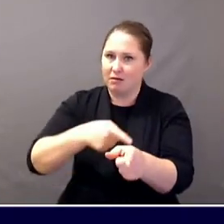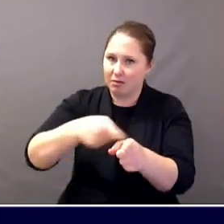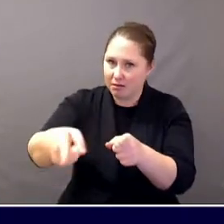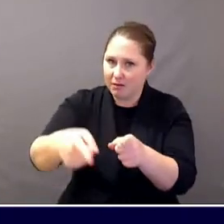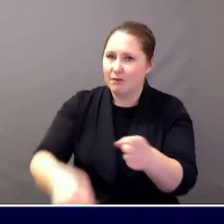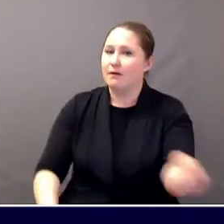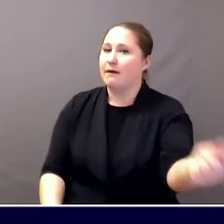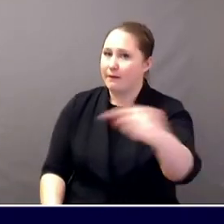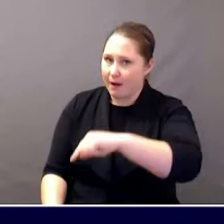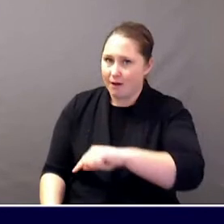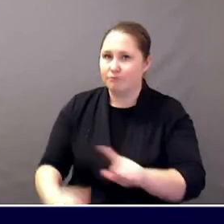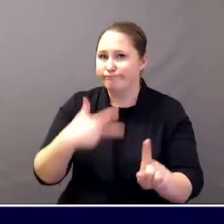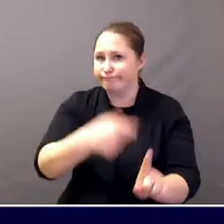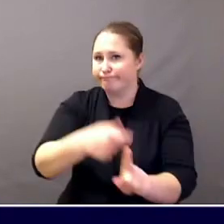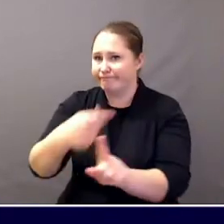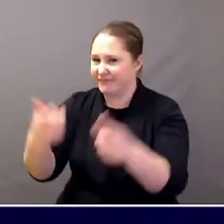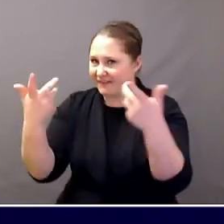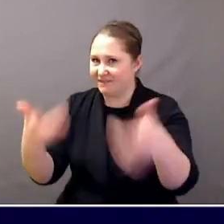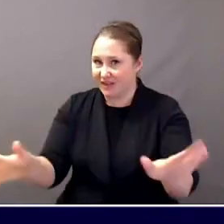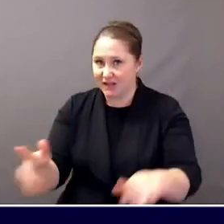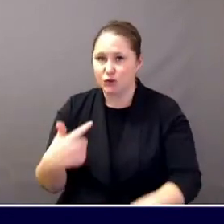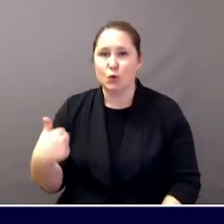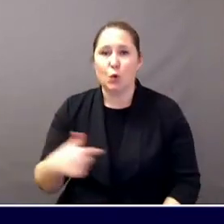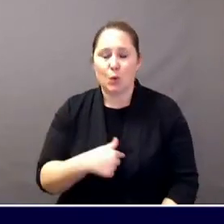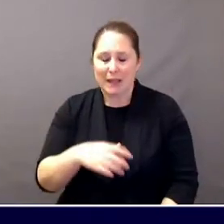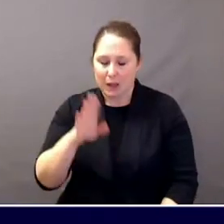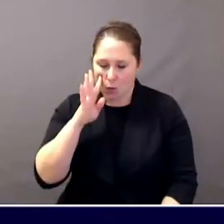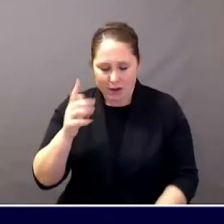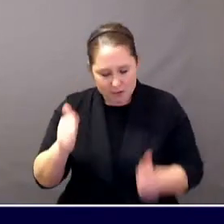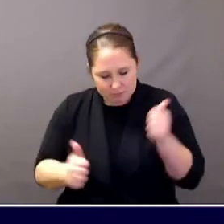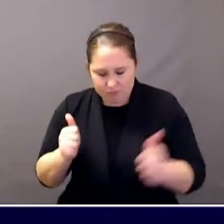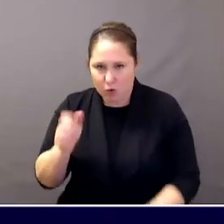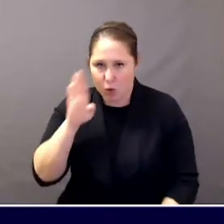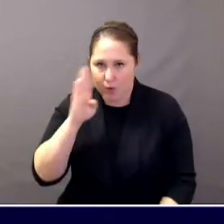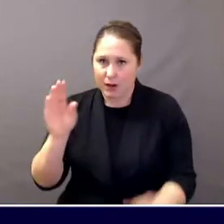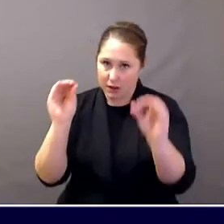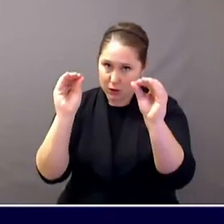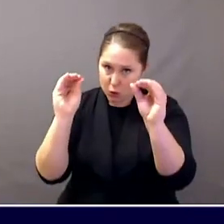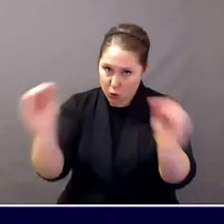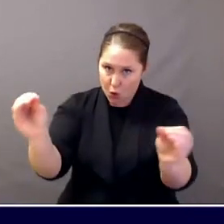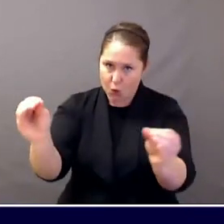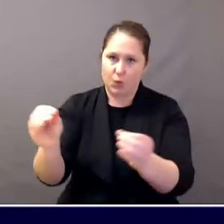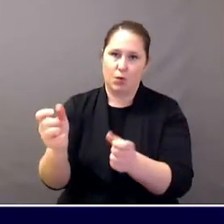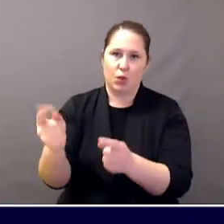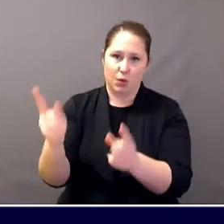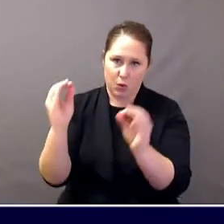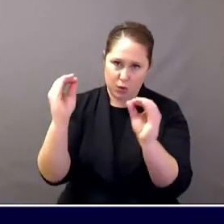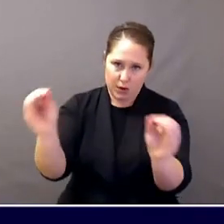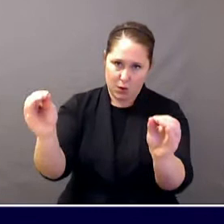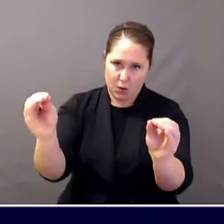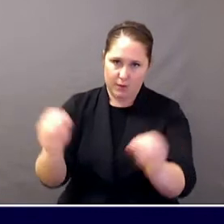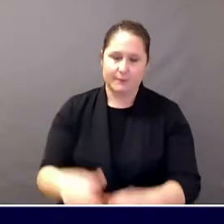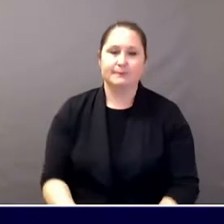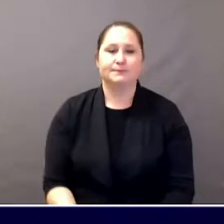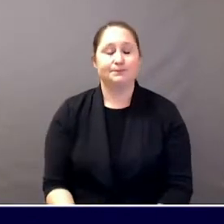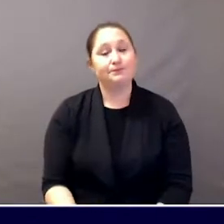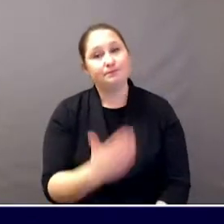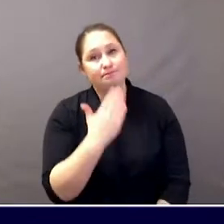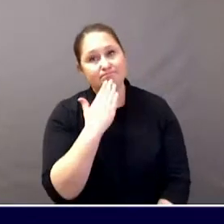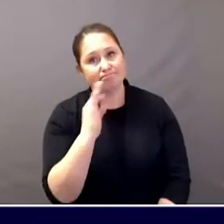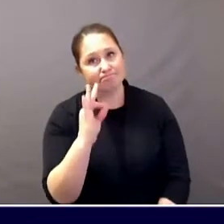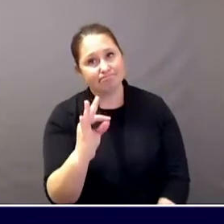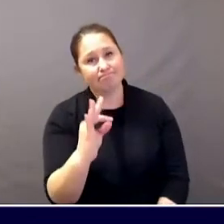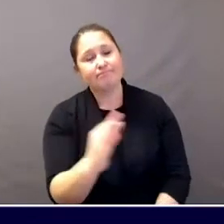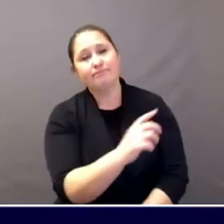those doses. And we've been doing that. We'll continue doing that. No dose is going to waste. Absolutely fine. Awesome. And my final